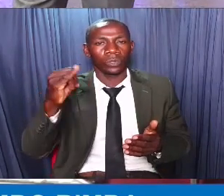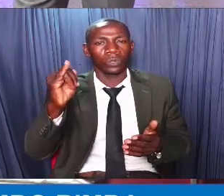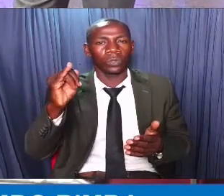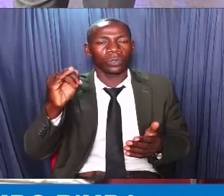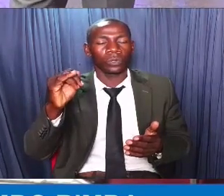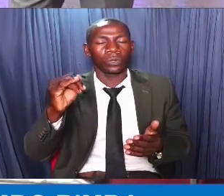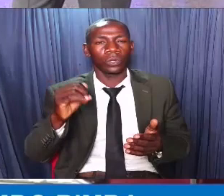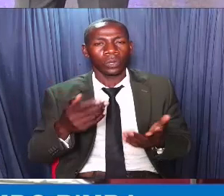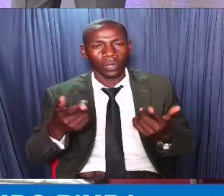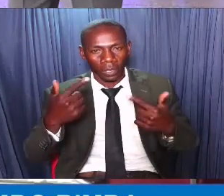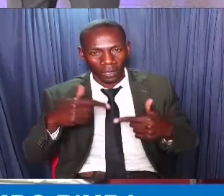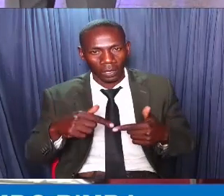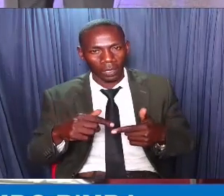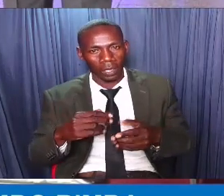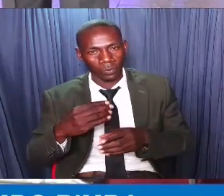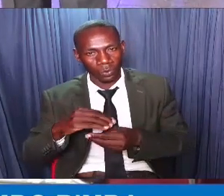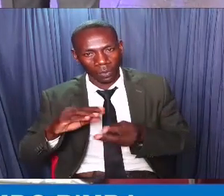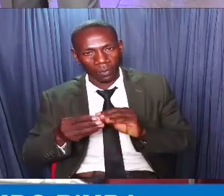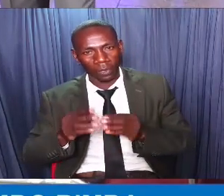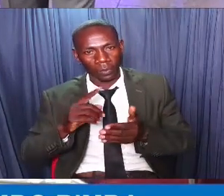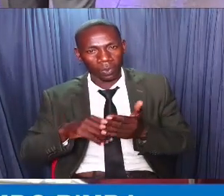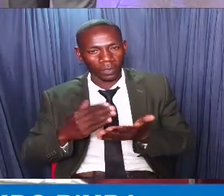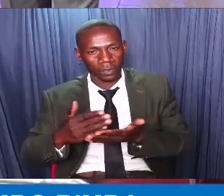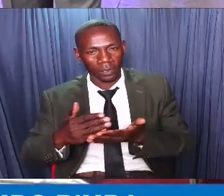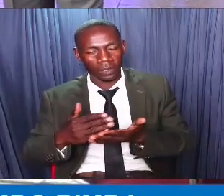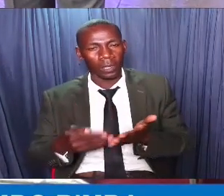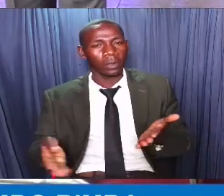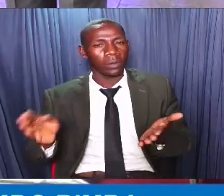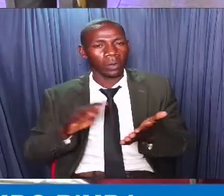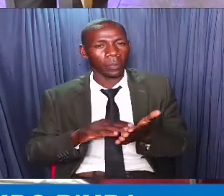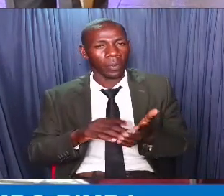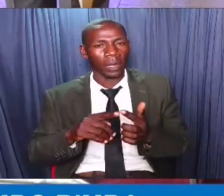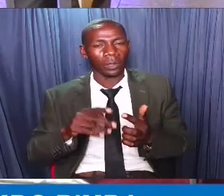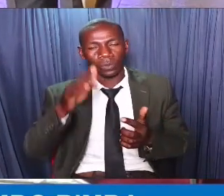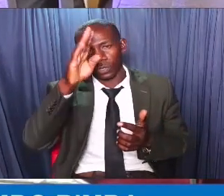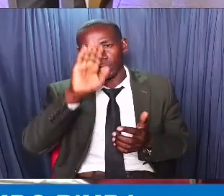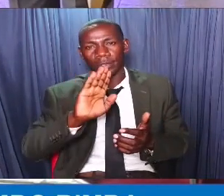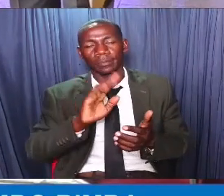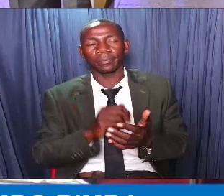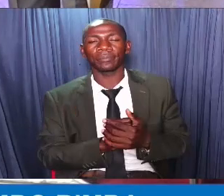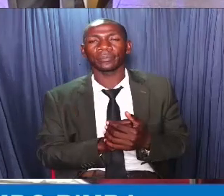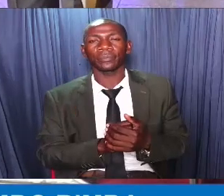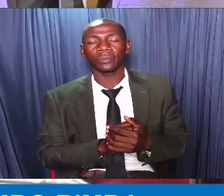Twaja kutengeneza maneno yaliyosalia. We come to amend the remaining issues. That means to return to God.